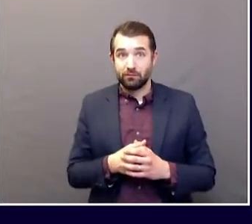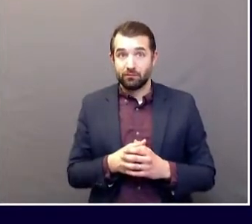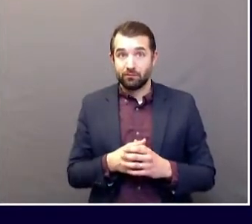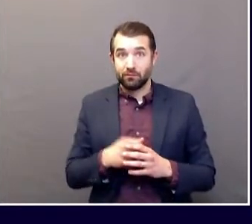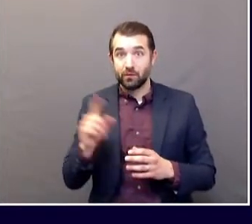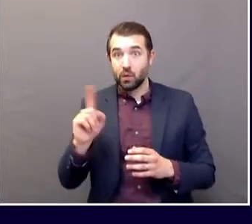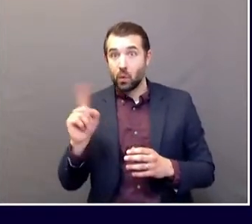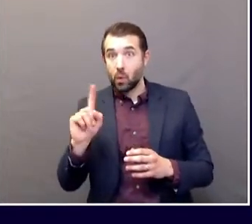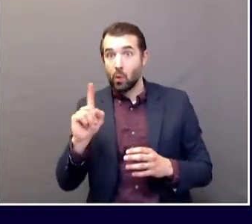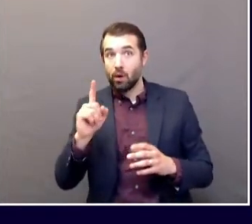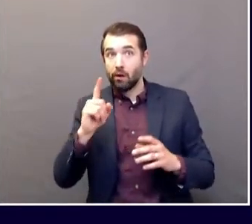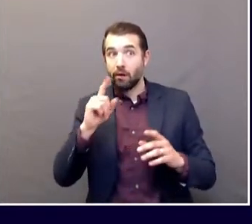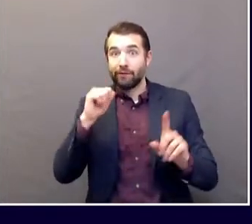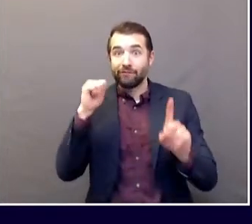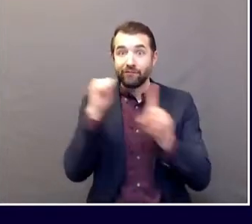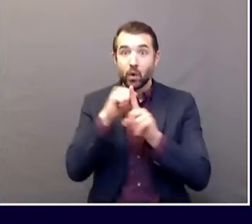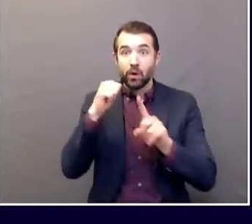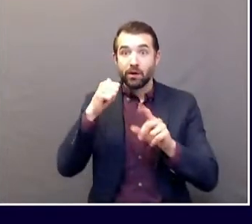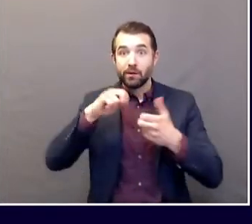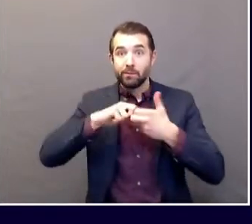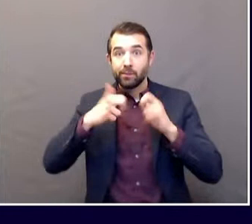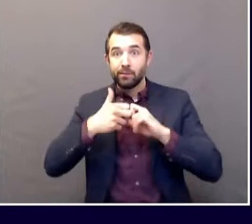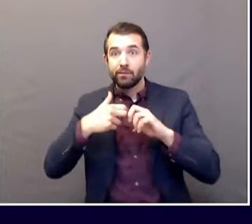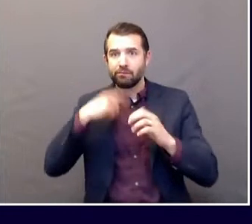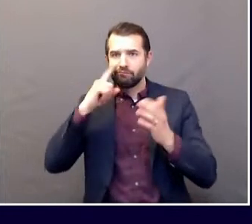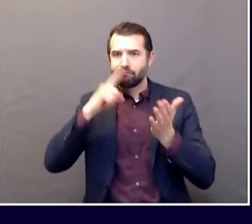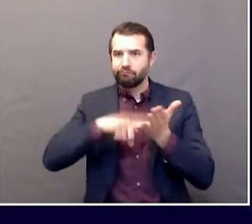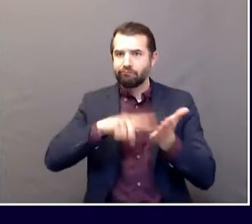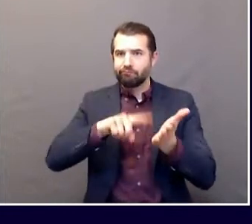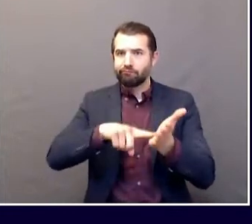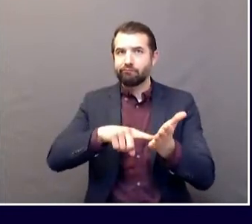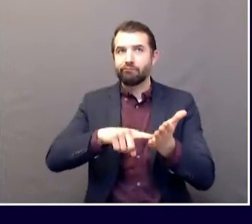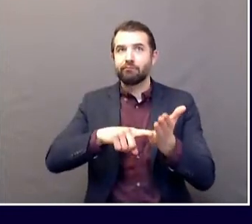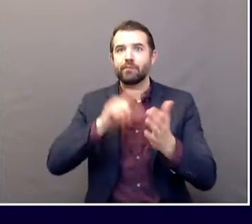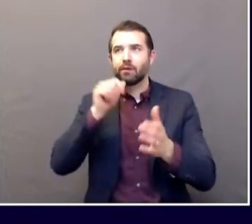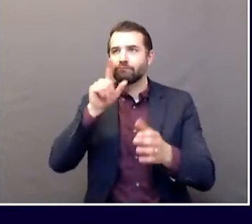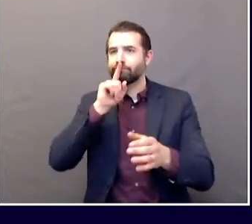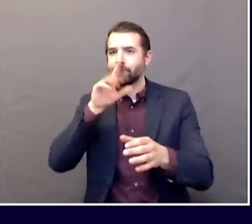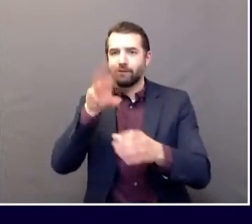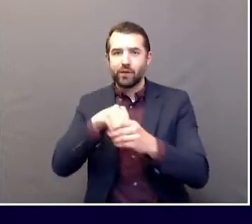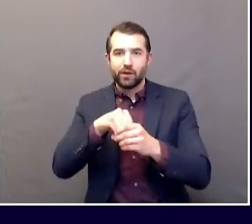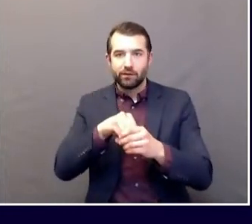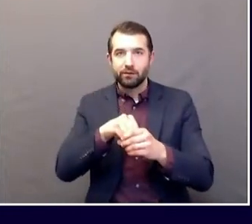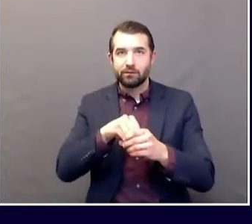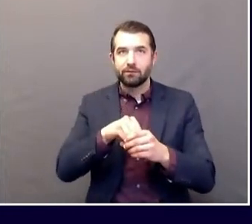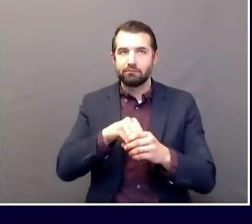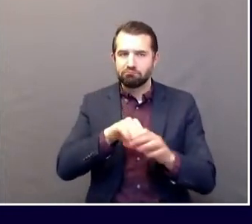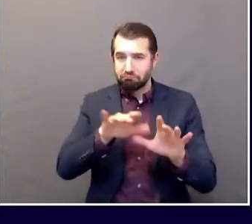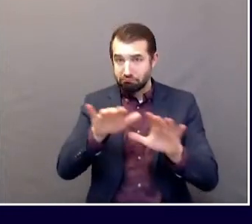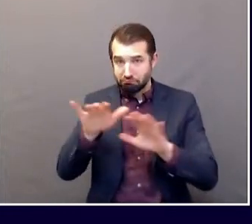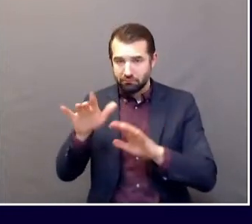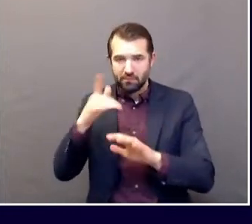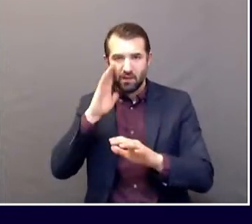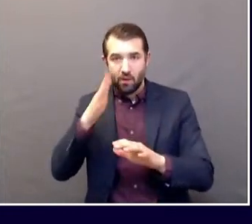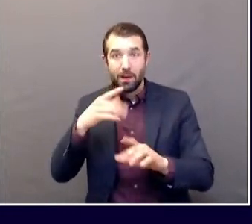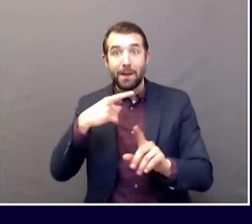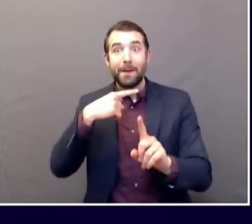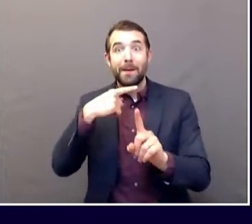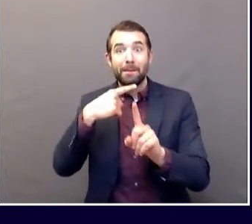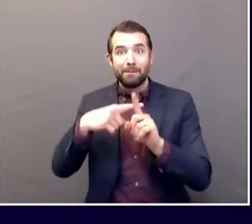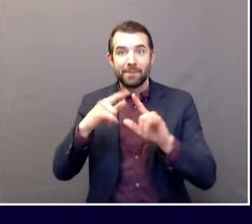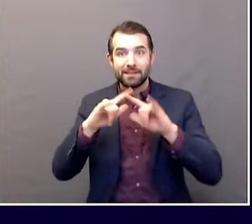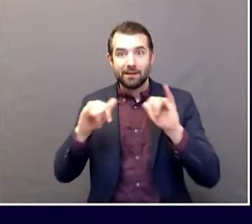be prosecuted to the extent possible, as well as securing additional PPE for our